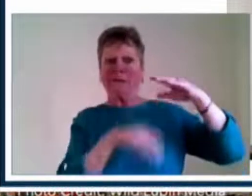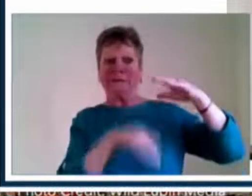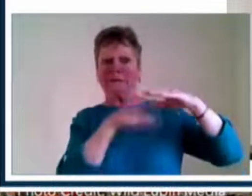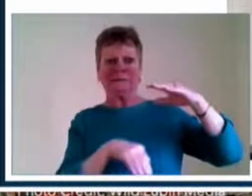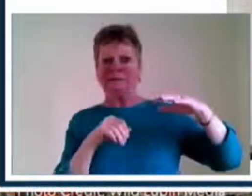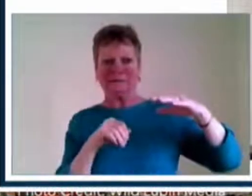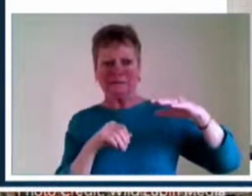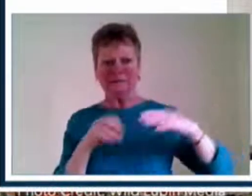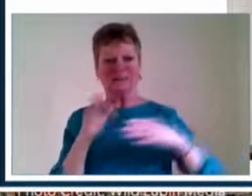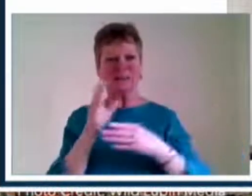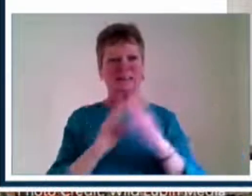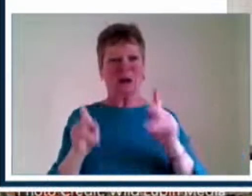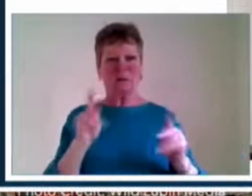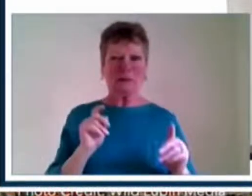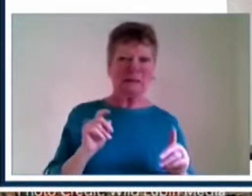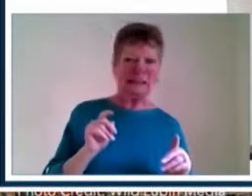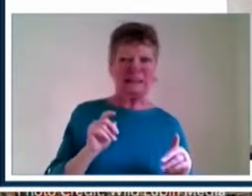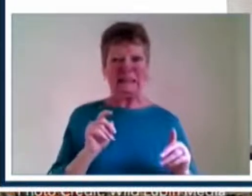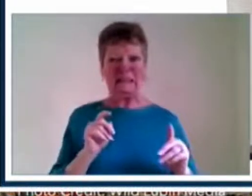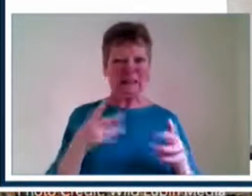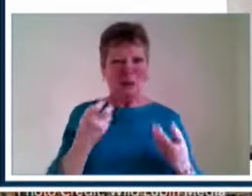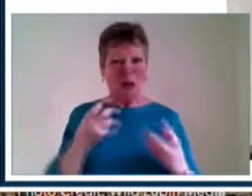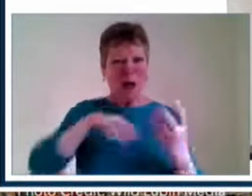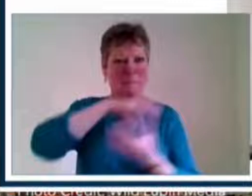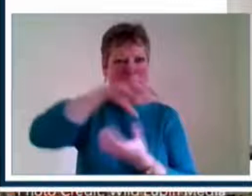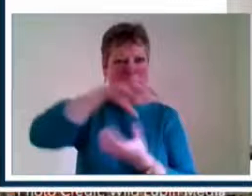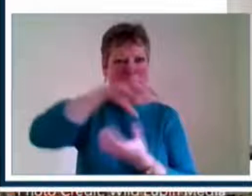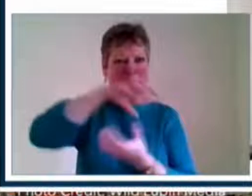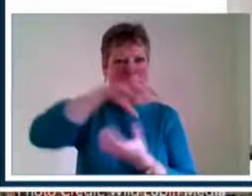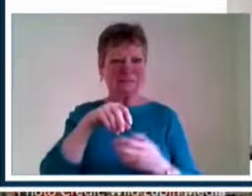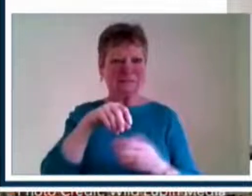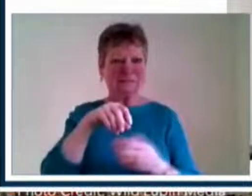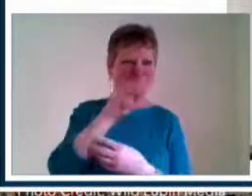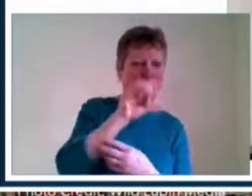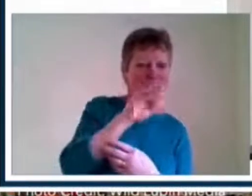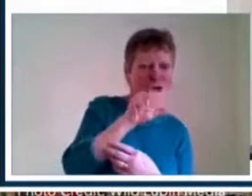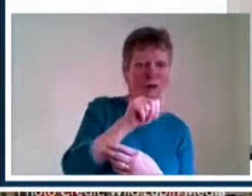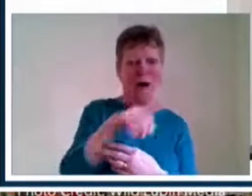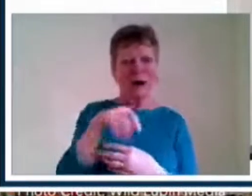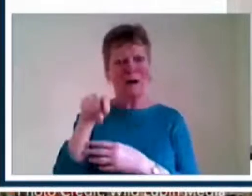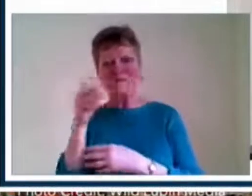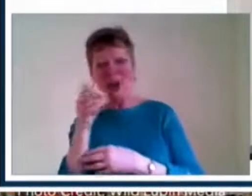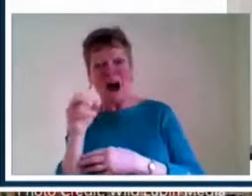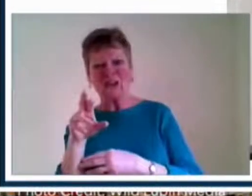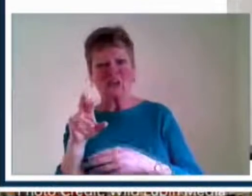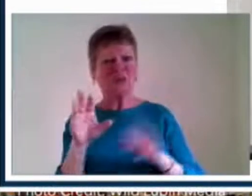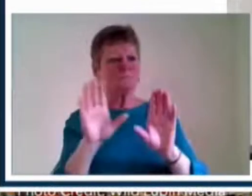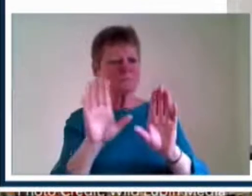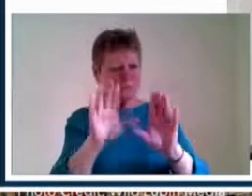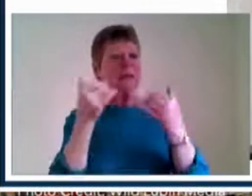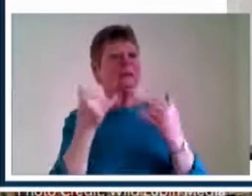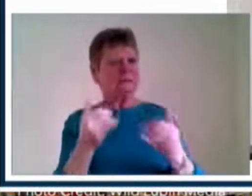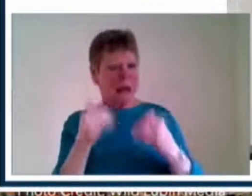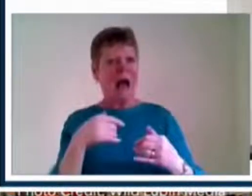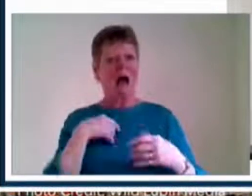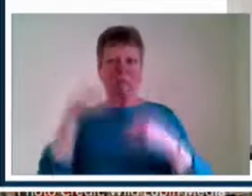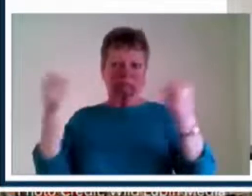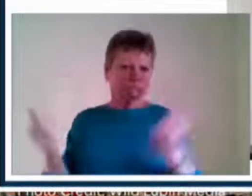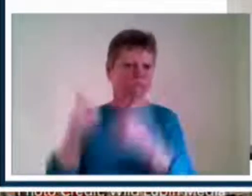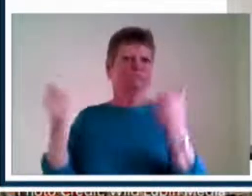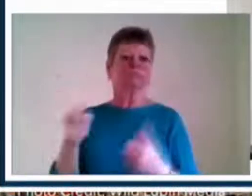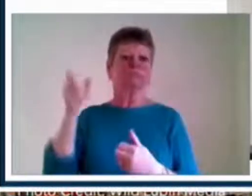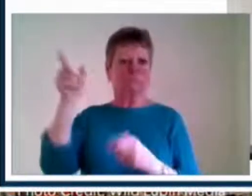mix doses as well. So, but to each and every one of you, you can now book your Pfizer, and there are lots of